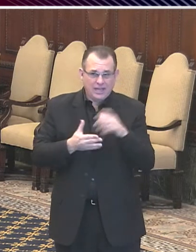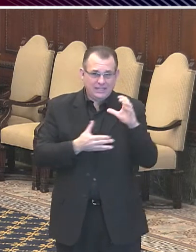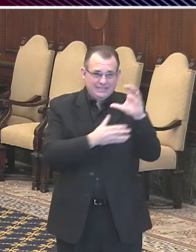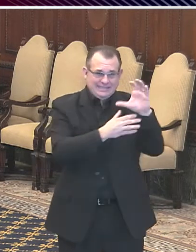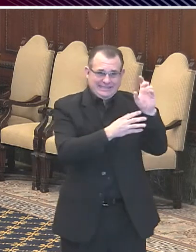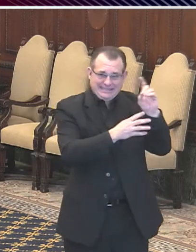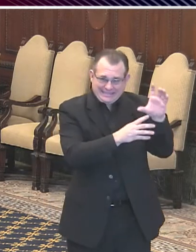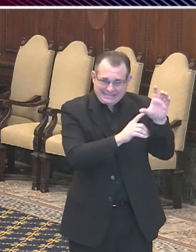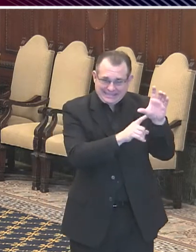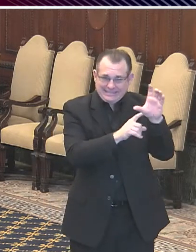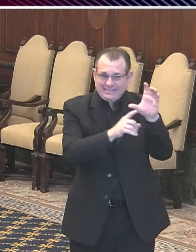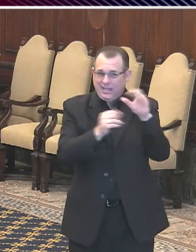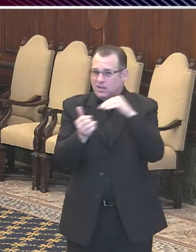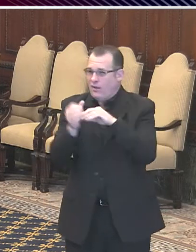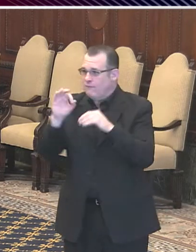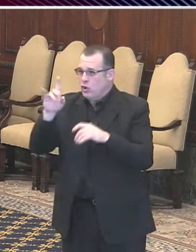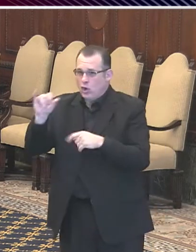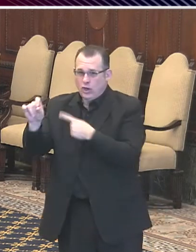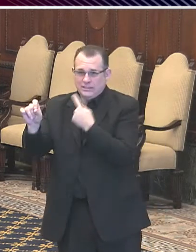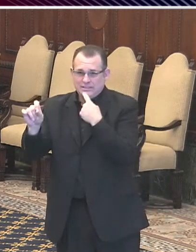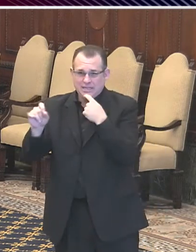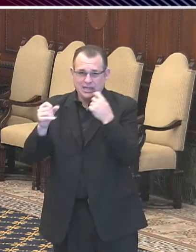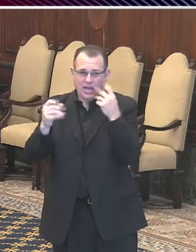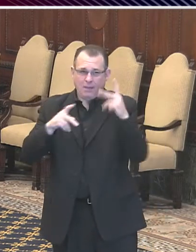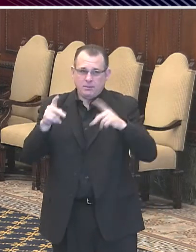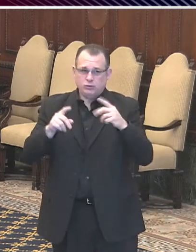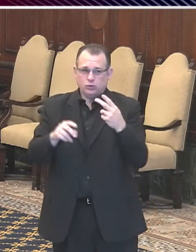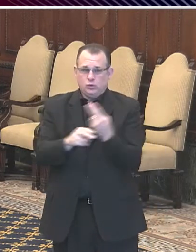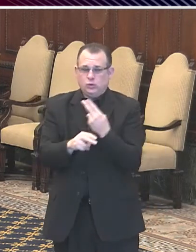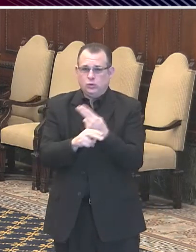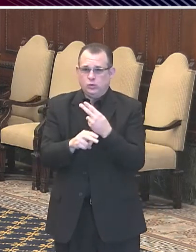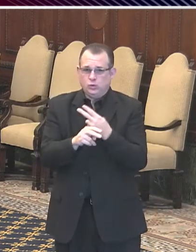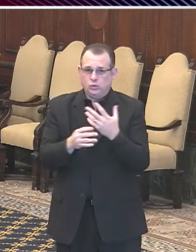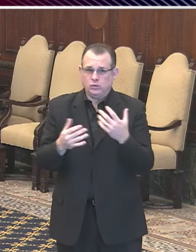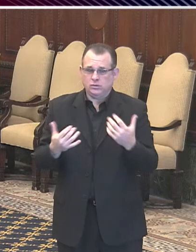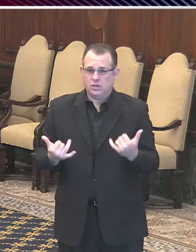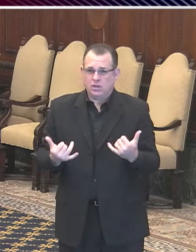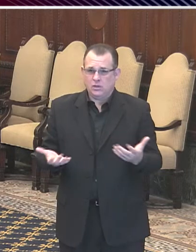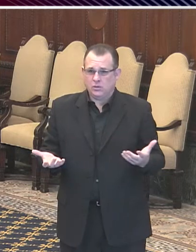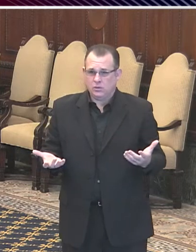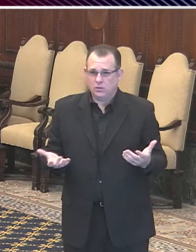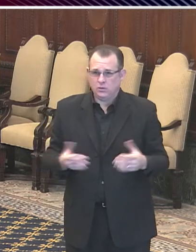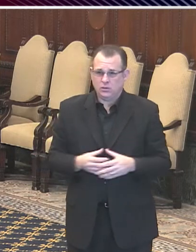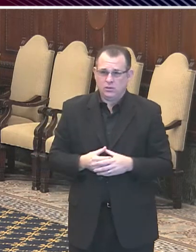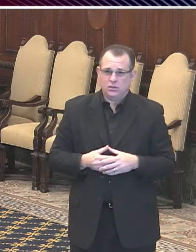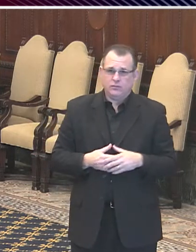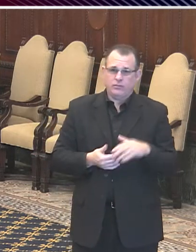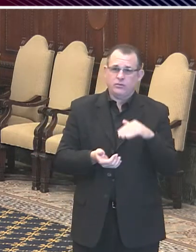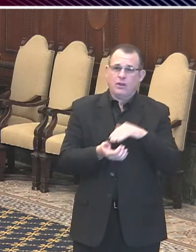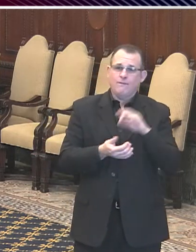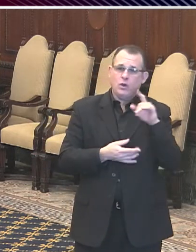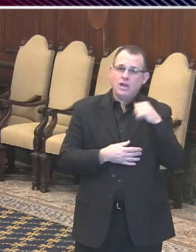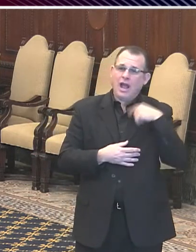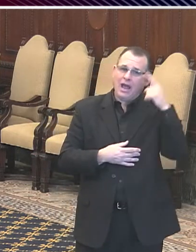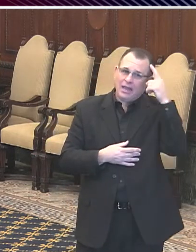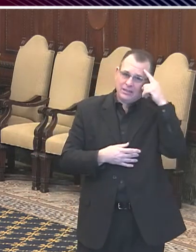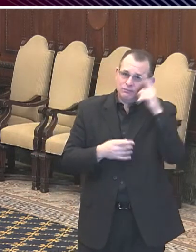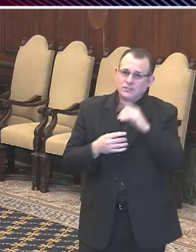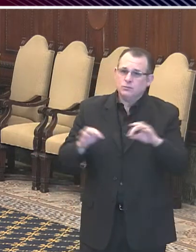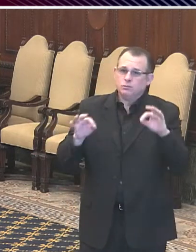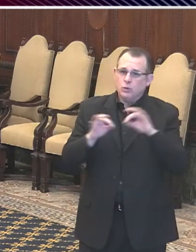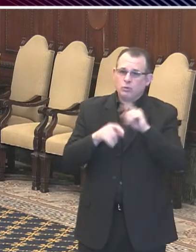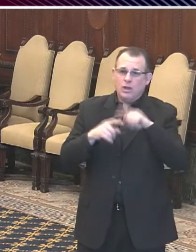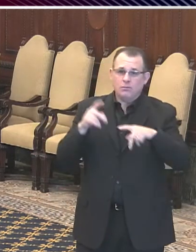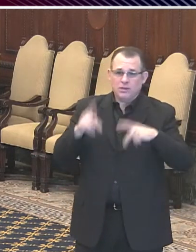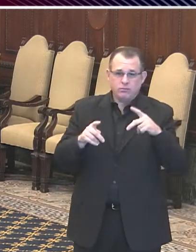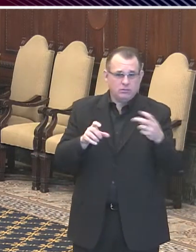wearing. I don't know about the enforcement aspect of this. I do think that it's important when people are in SEPTA and they're in close contact with